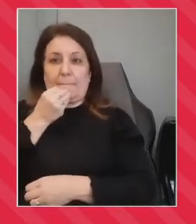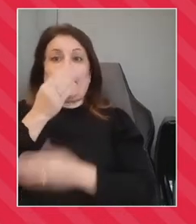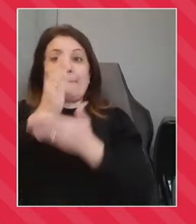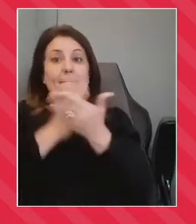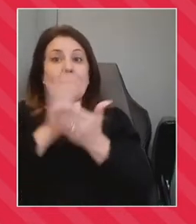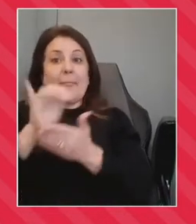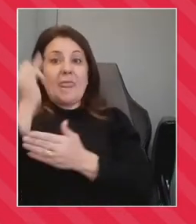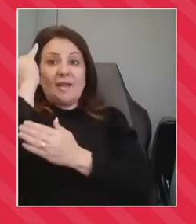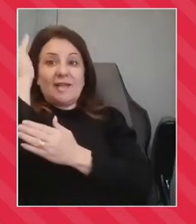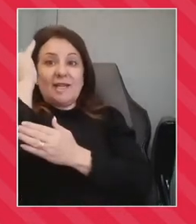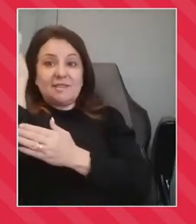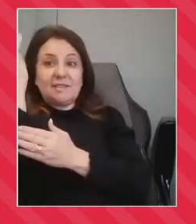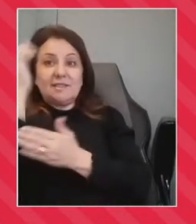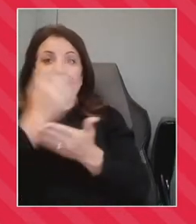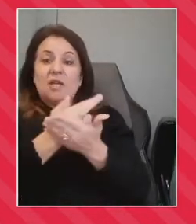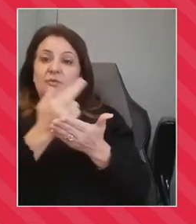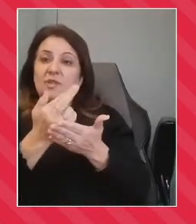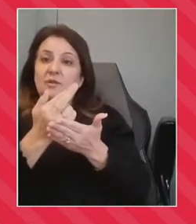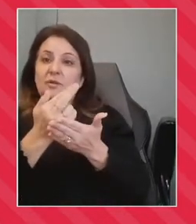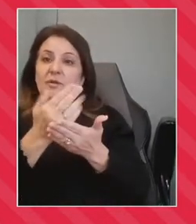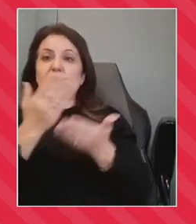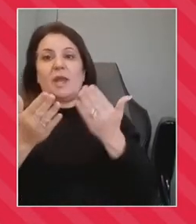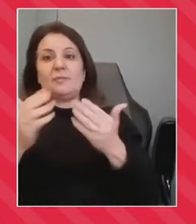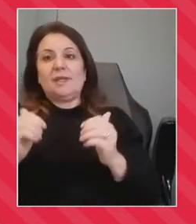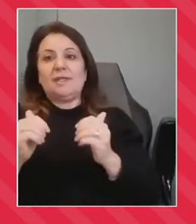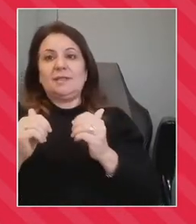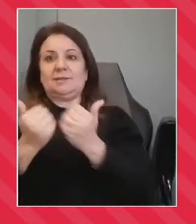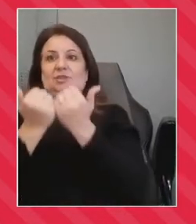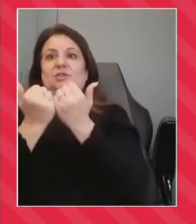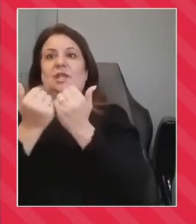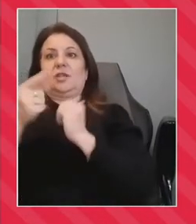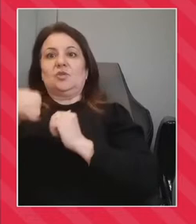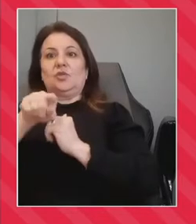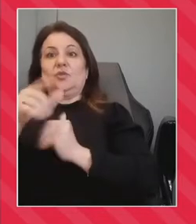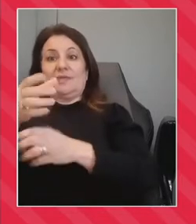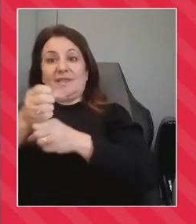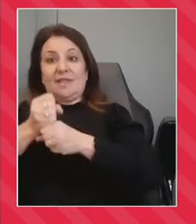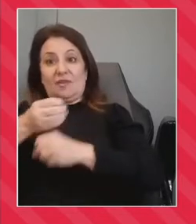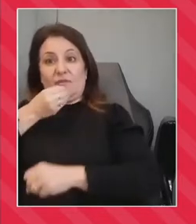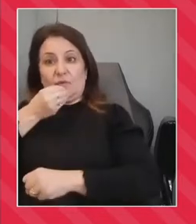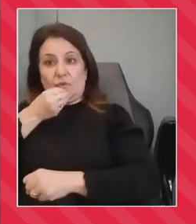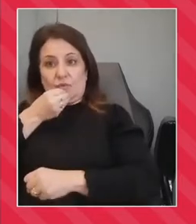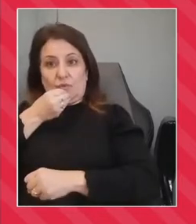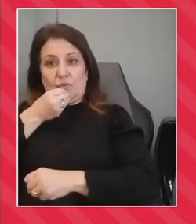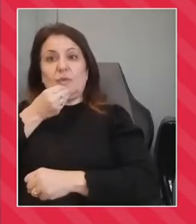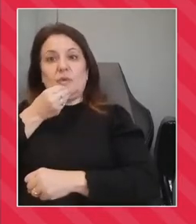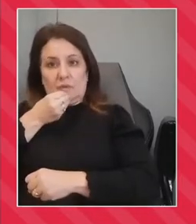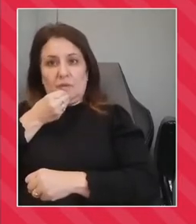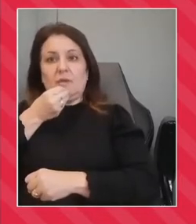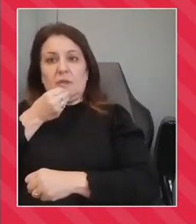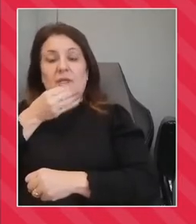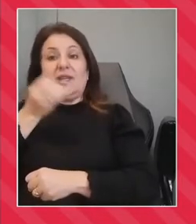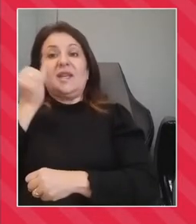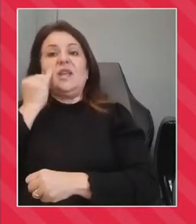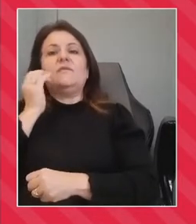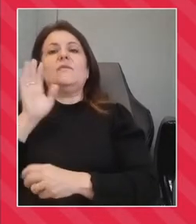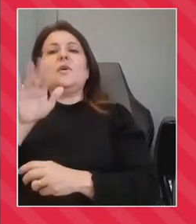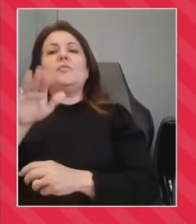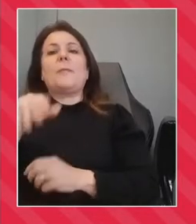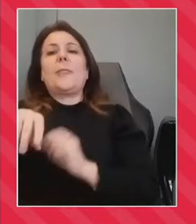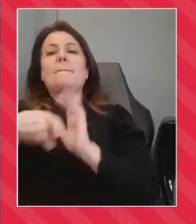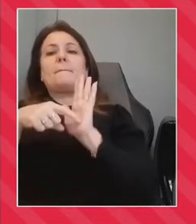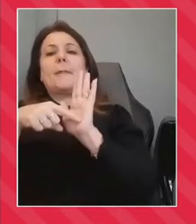and the resources that might compete with you getting food, if you look at